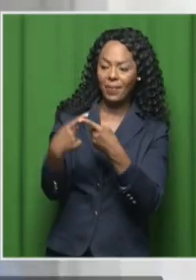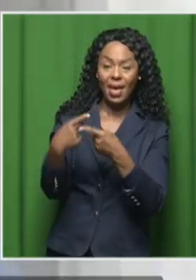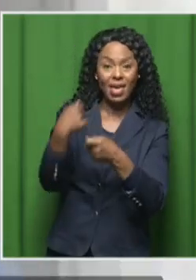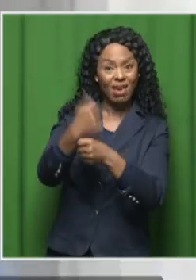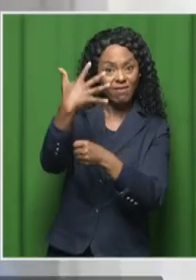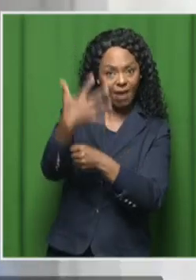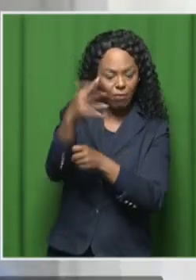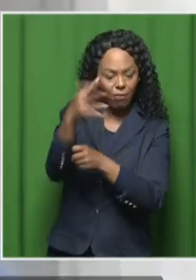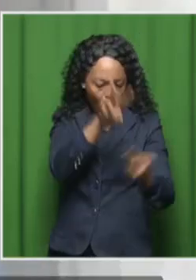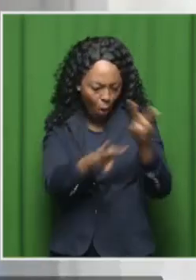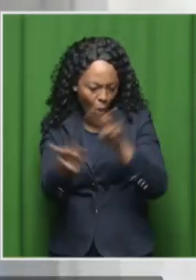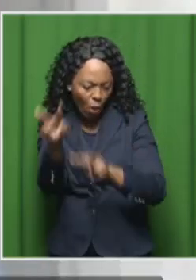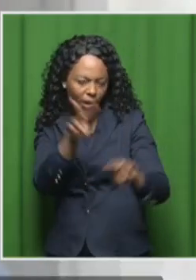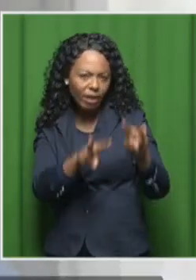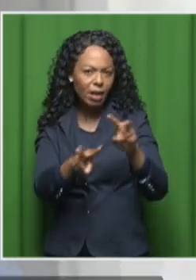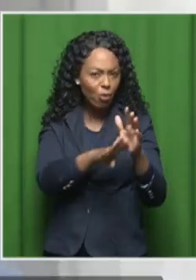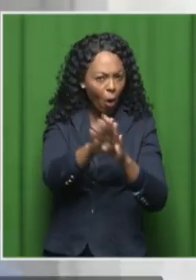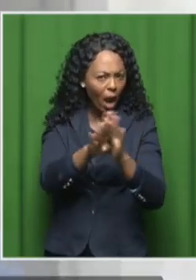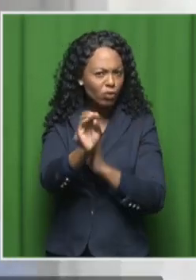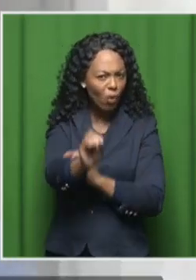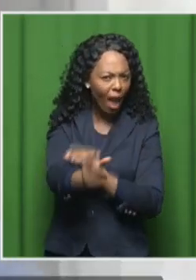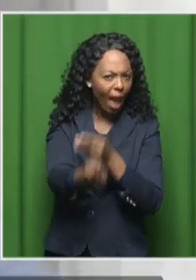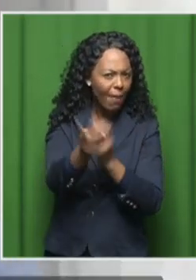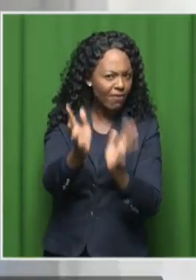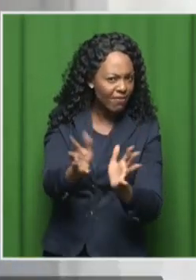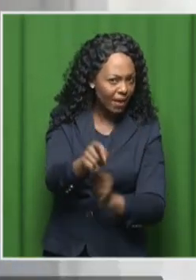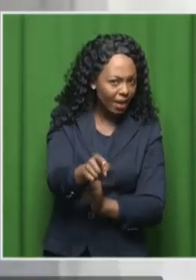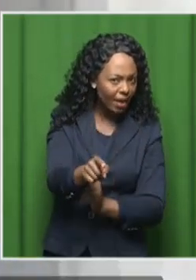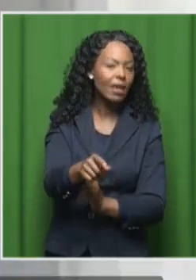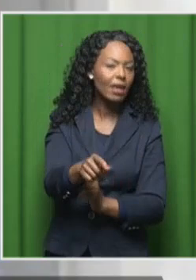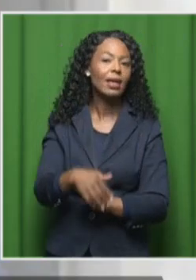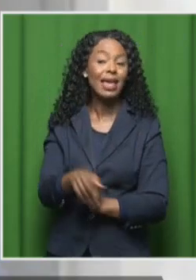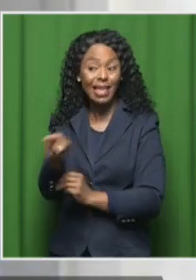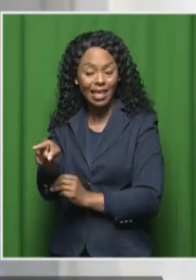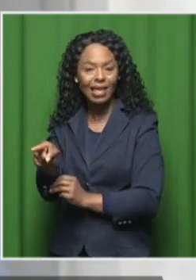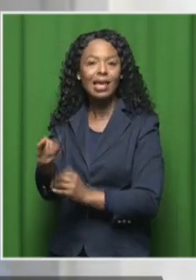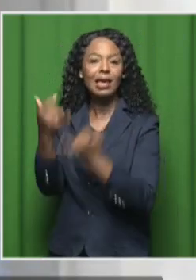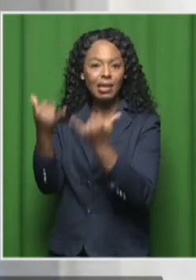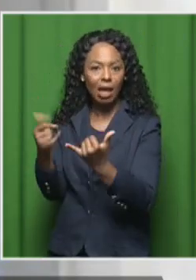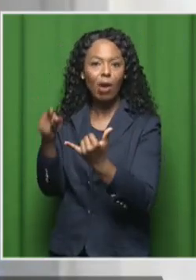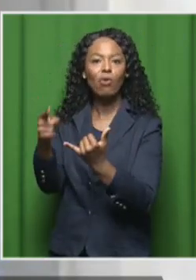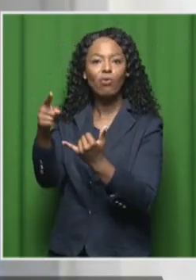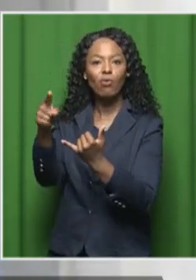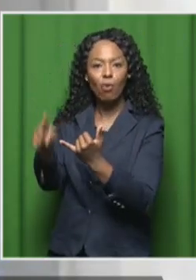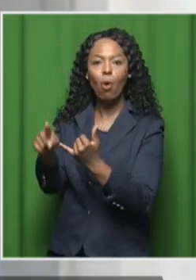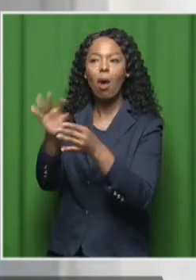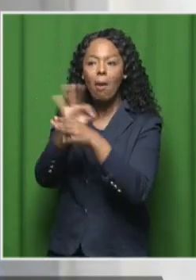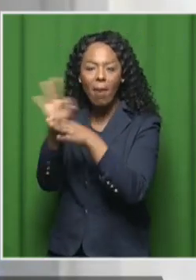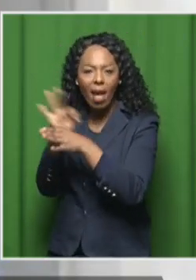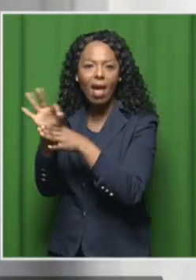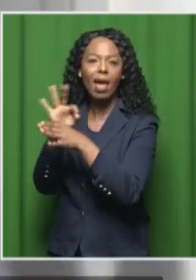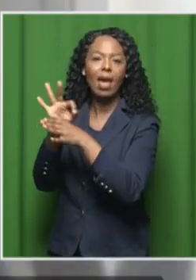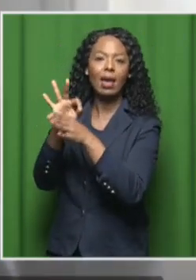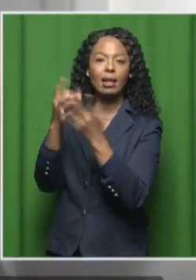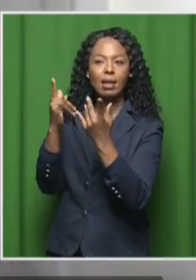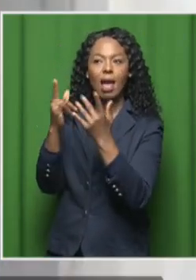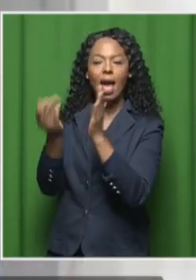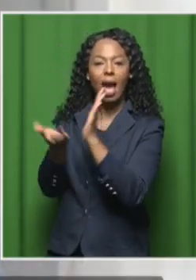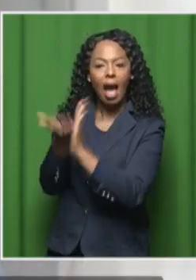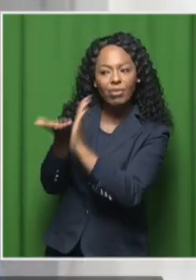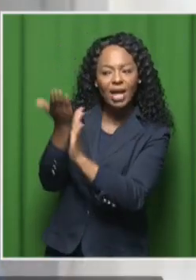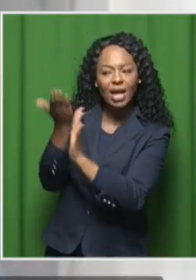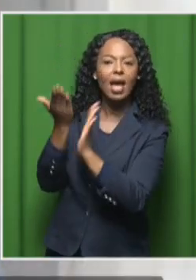the medium-term development plan, it's essentially a rebranded and updated version of